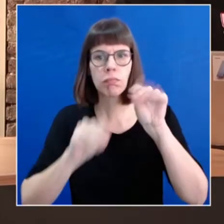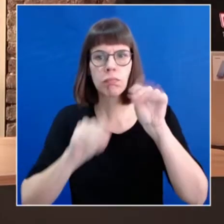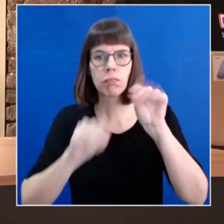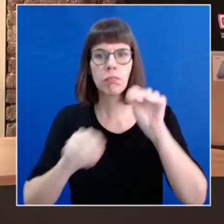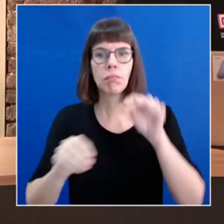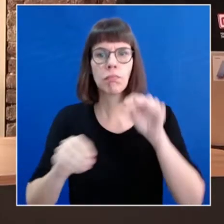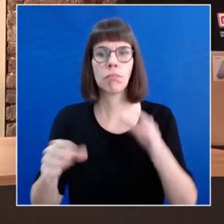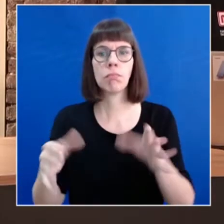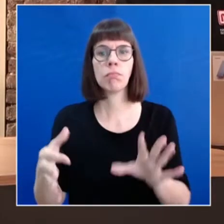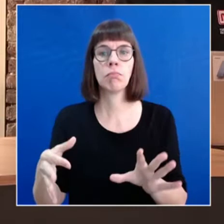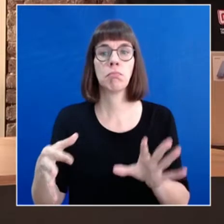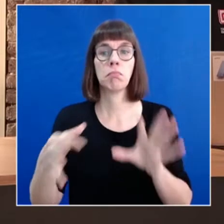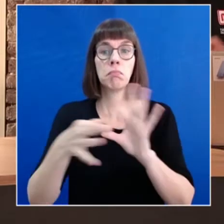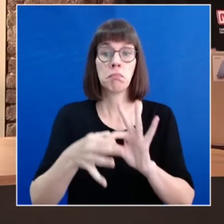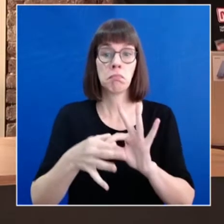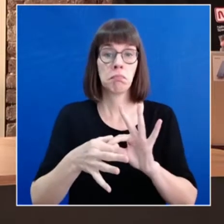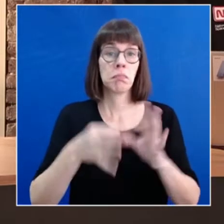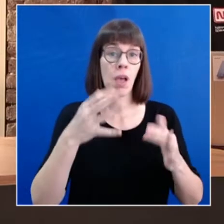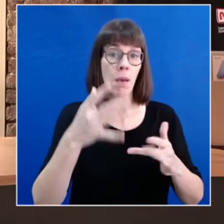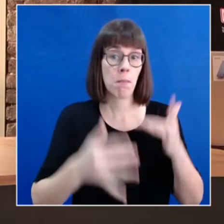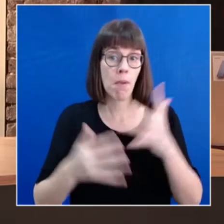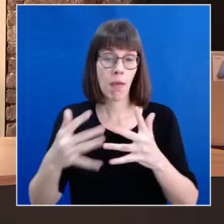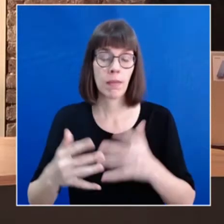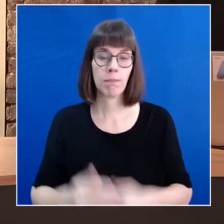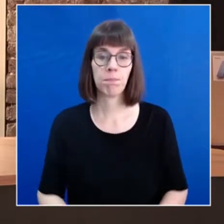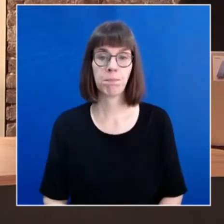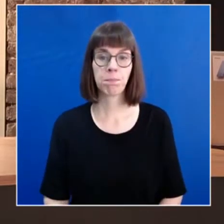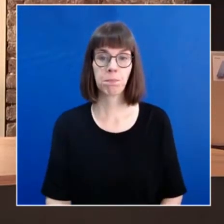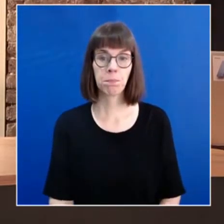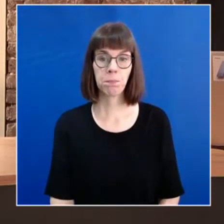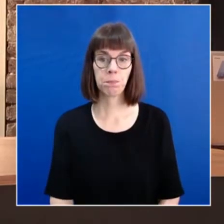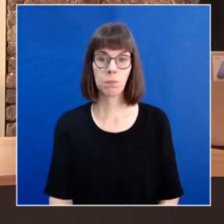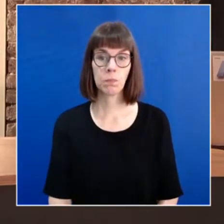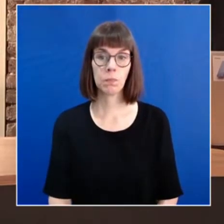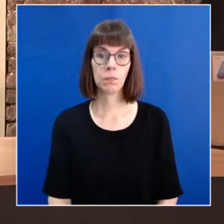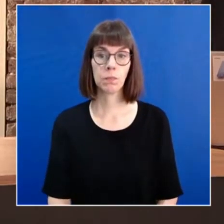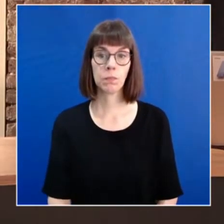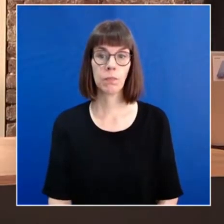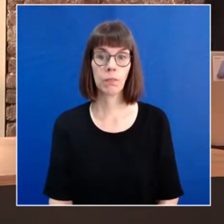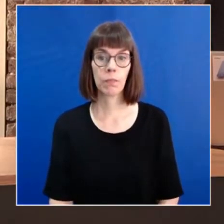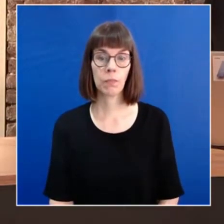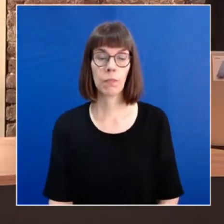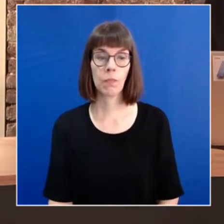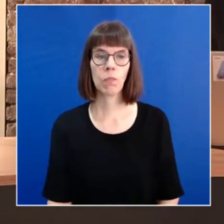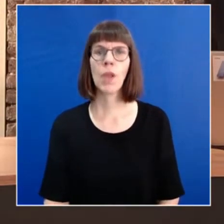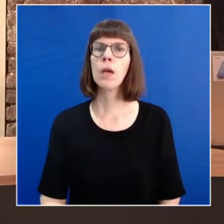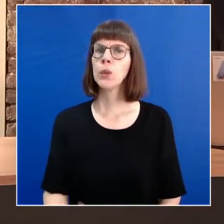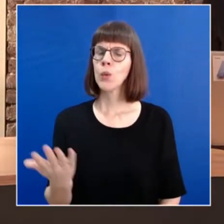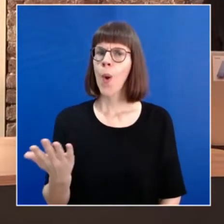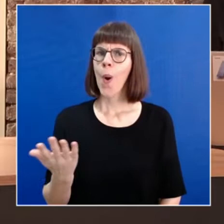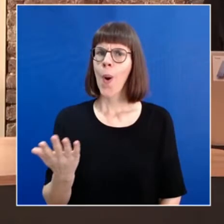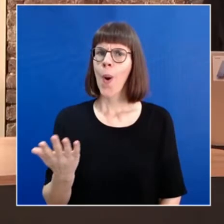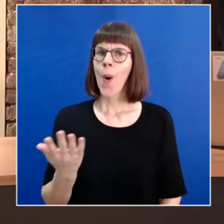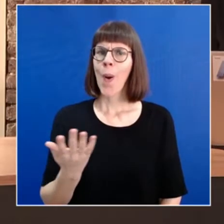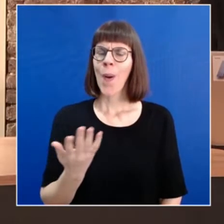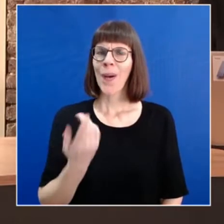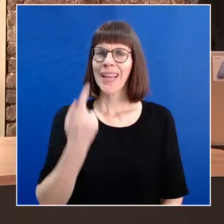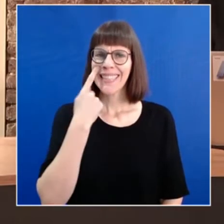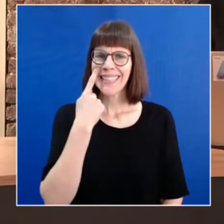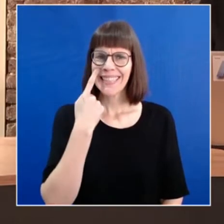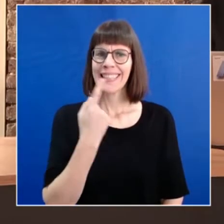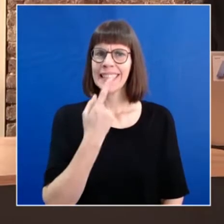scientist. So these are really things to think about. And although they are kind of fake personas and